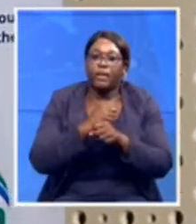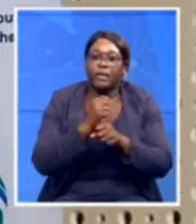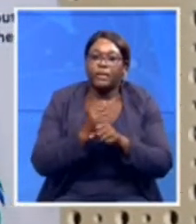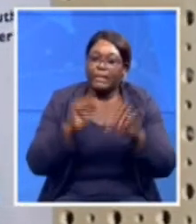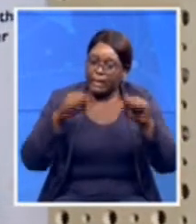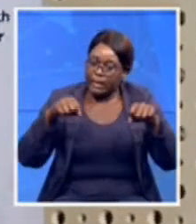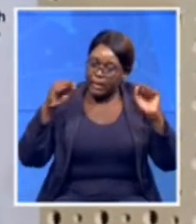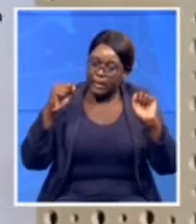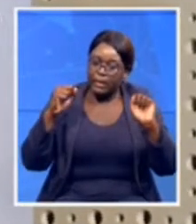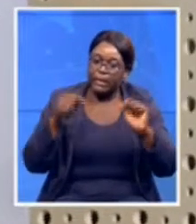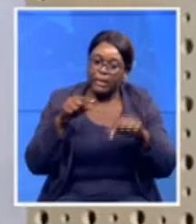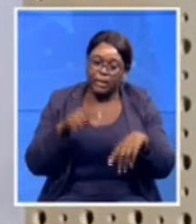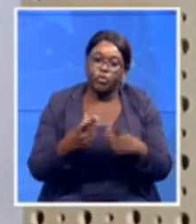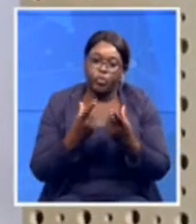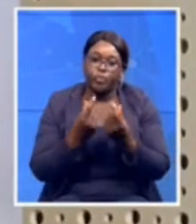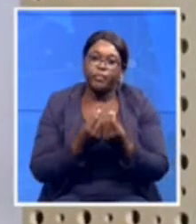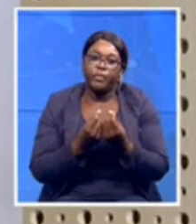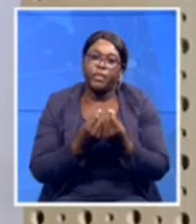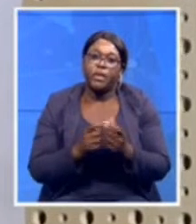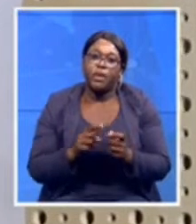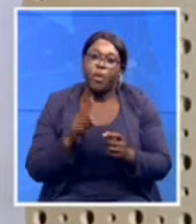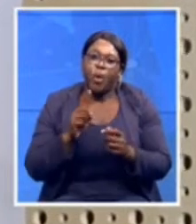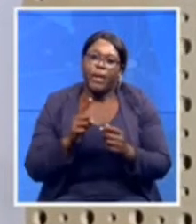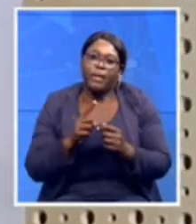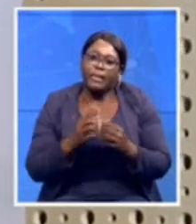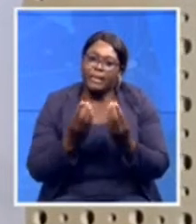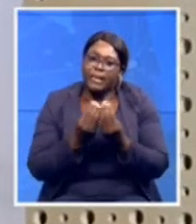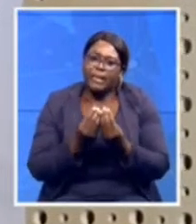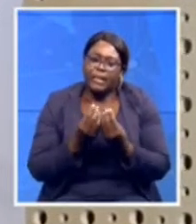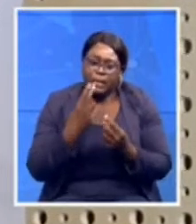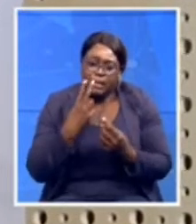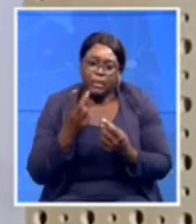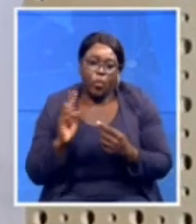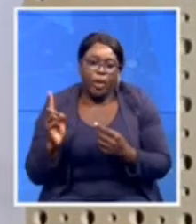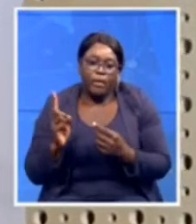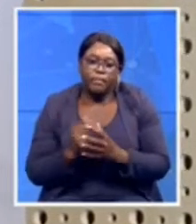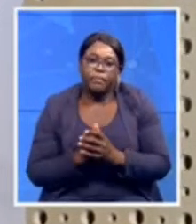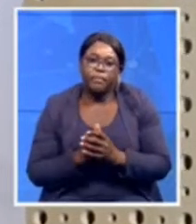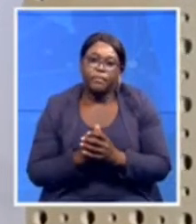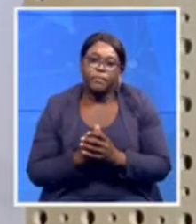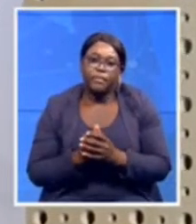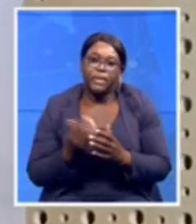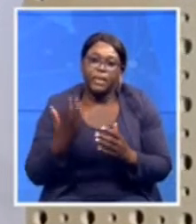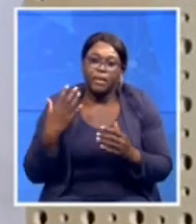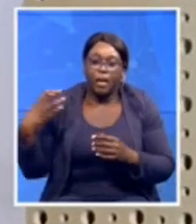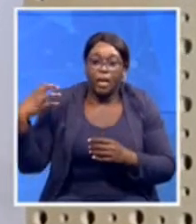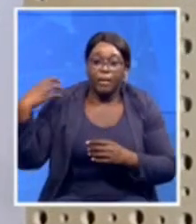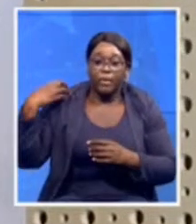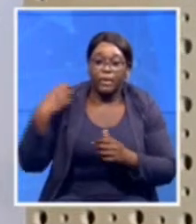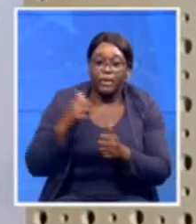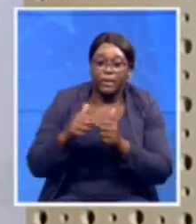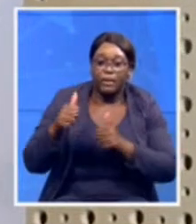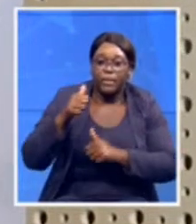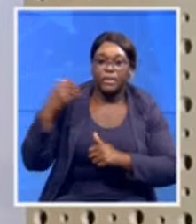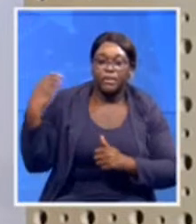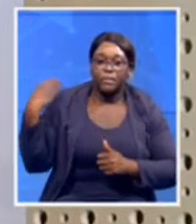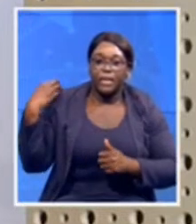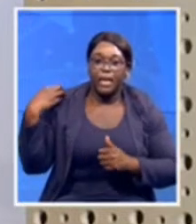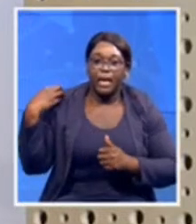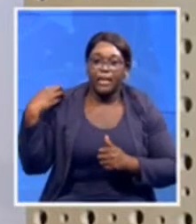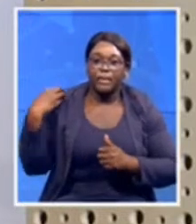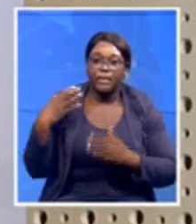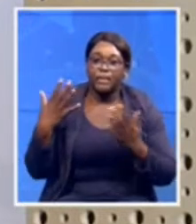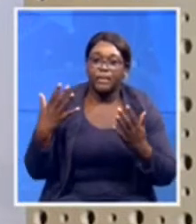see later when the minister and the deputy minister table our strategy, we'll ensure that indeed